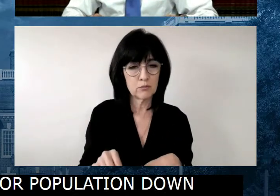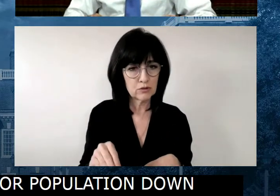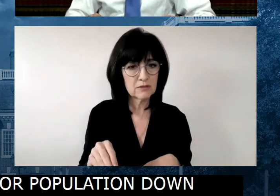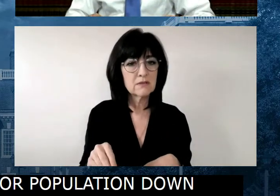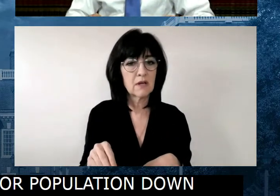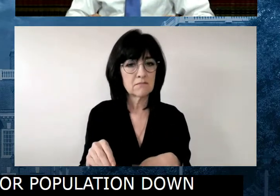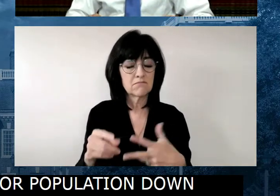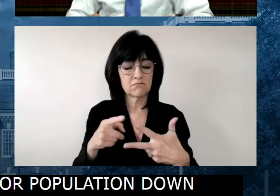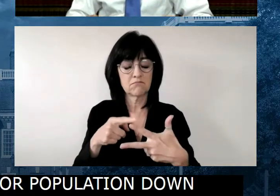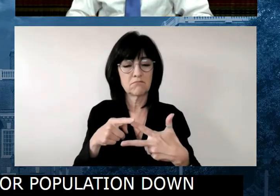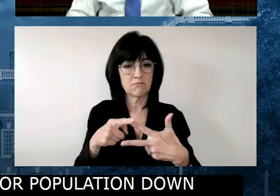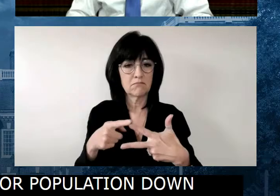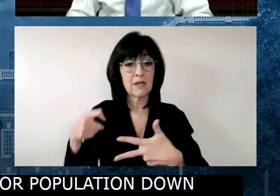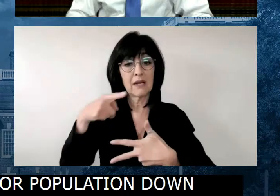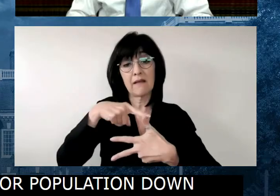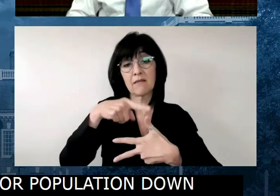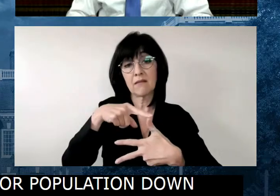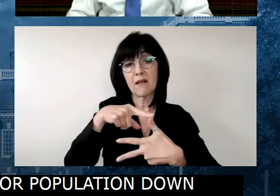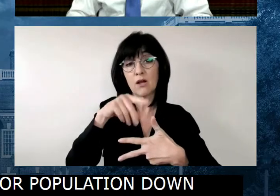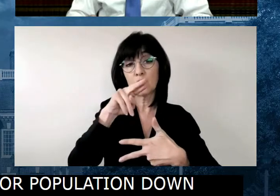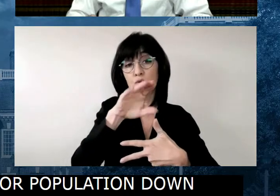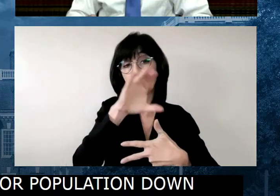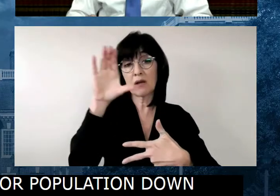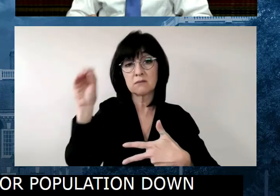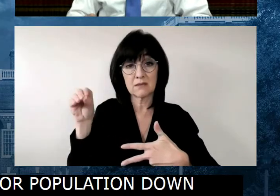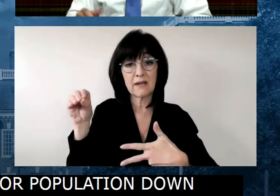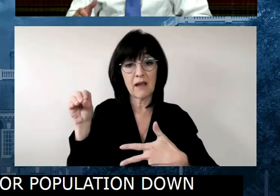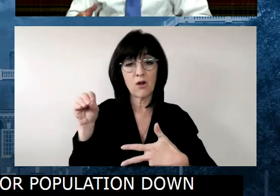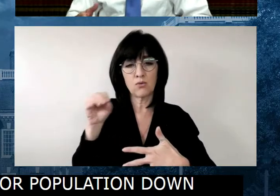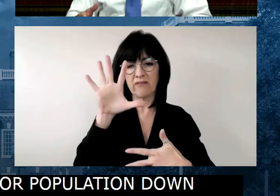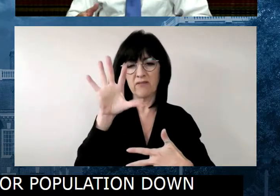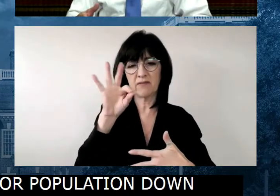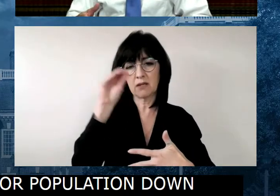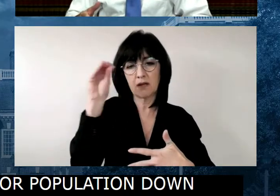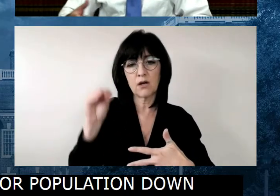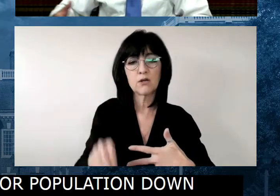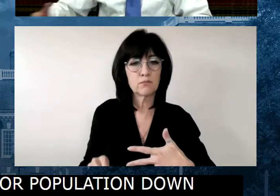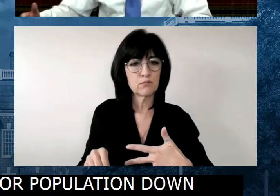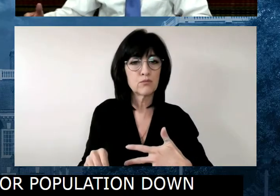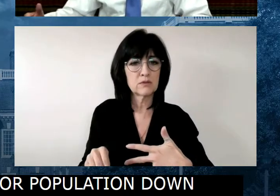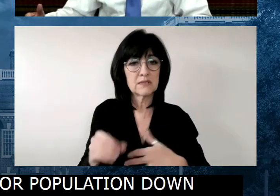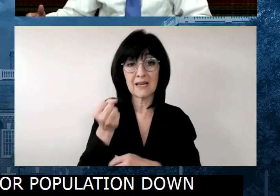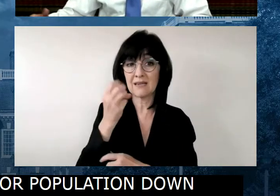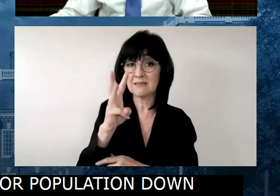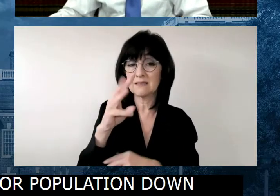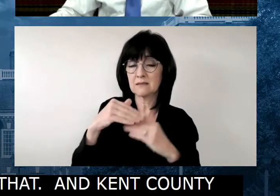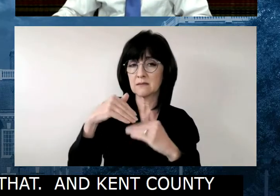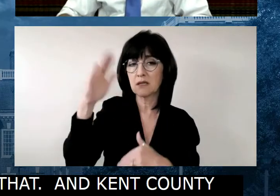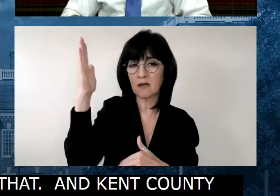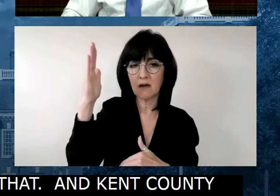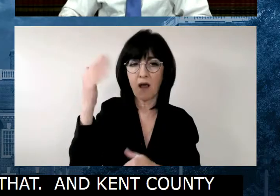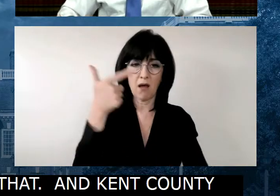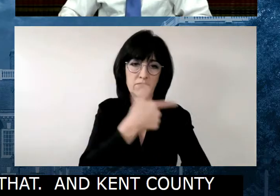it at 59%. So we need to get those vaccination rates up across the board,